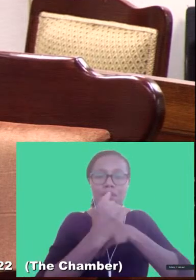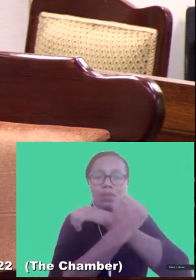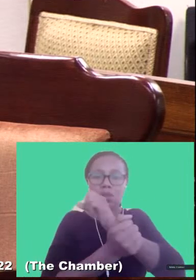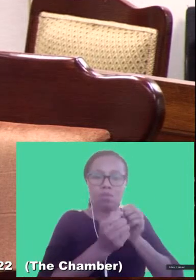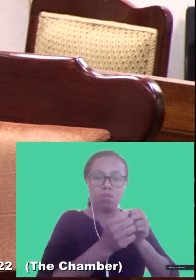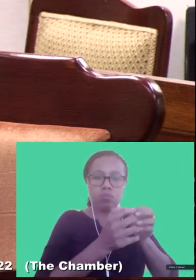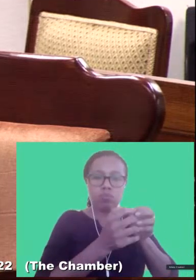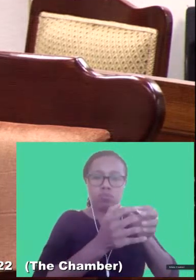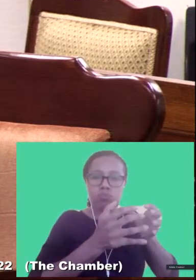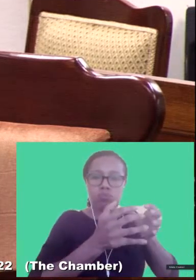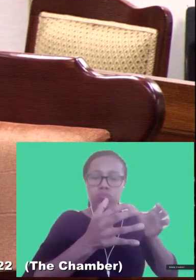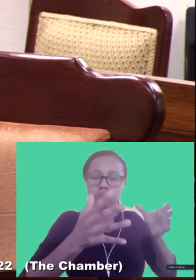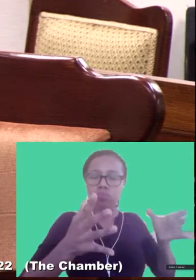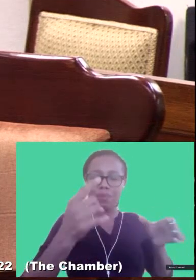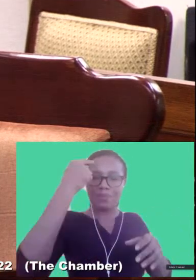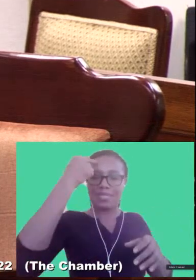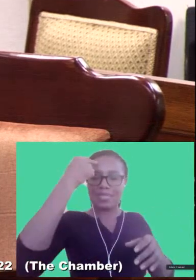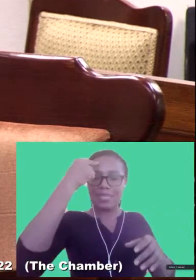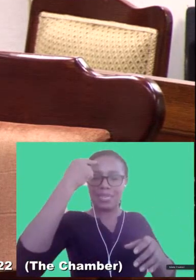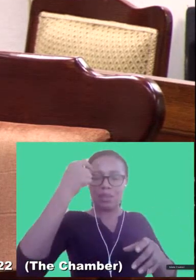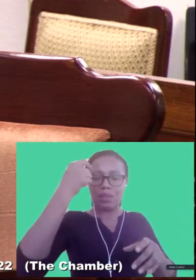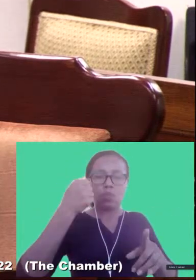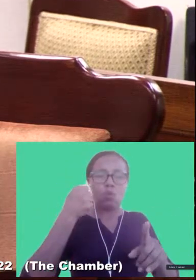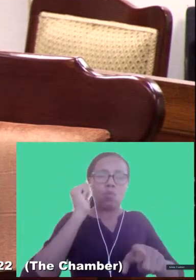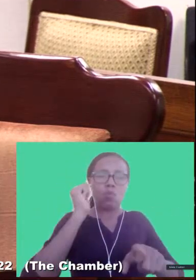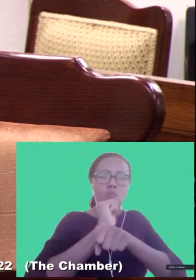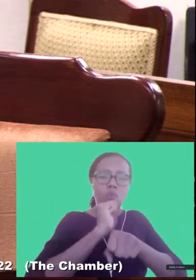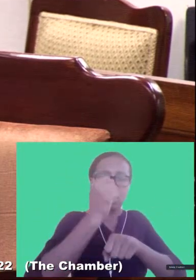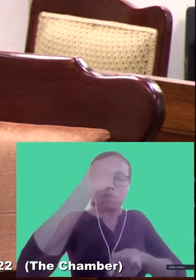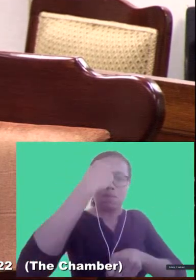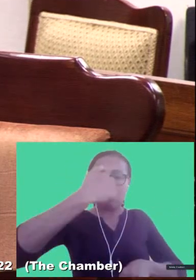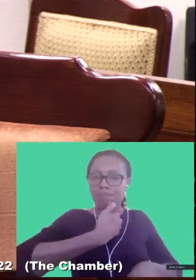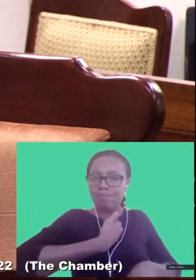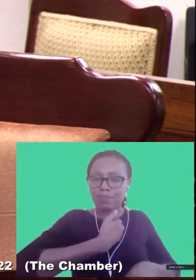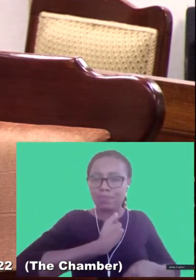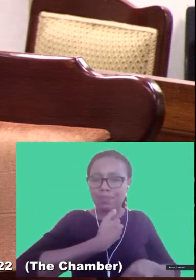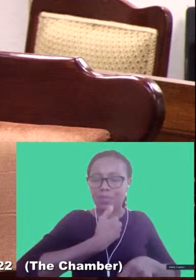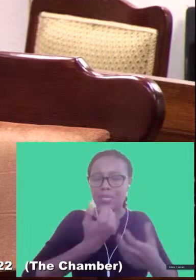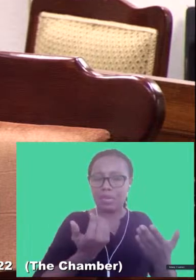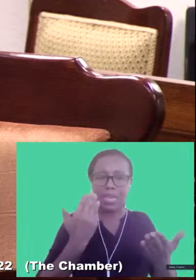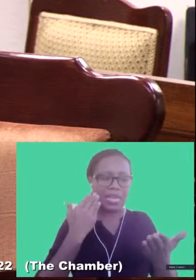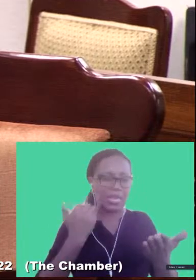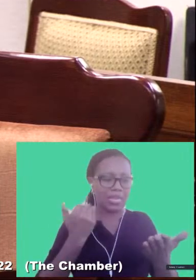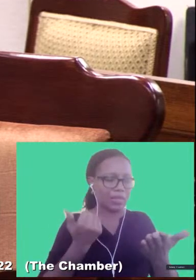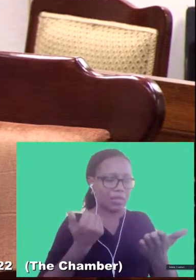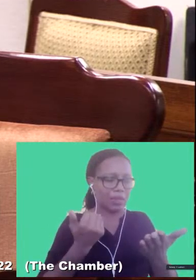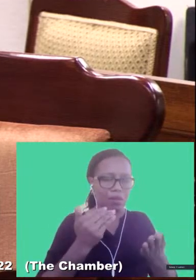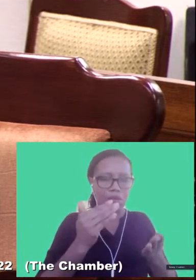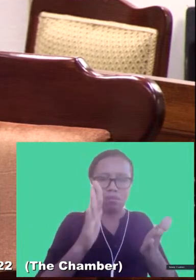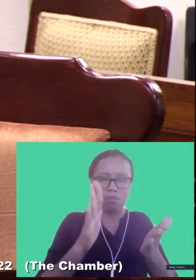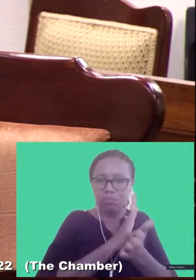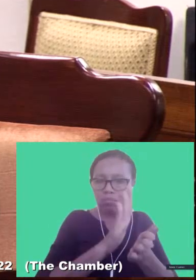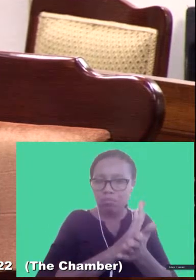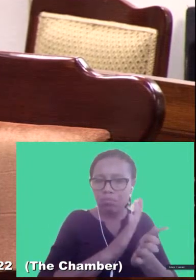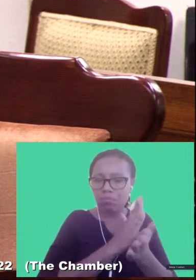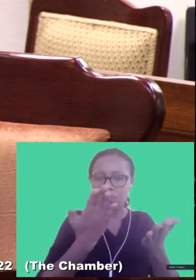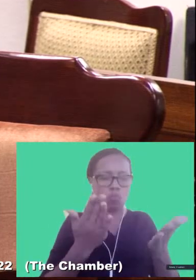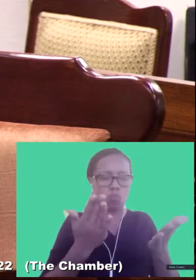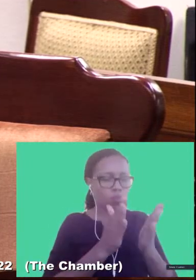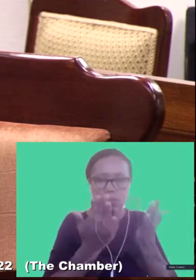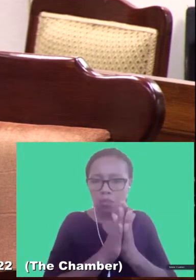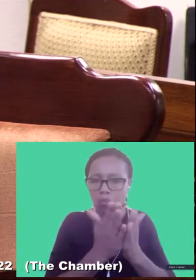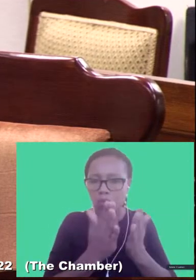there's literature that I can pick up on their behalf, and if there's someone, an officer from within the ministry, that would be prepared to